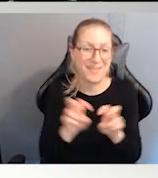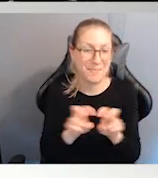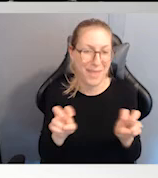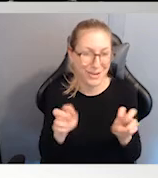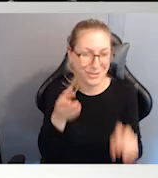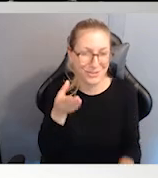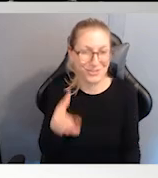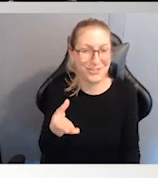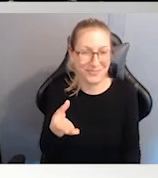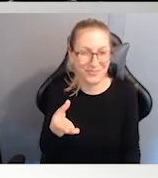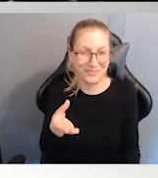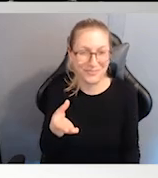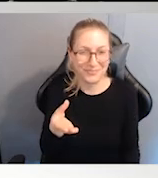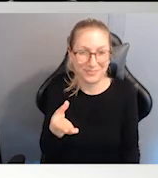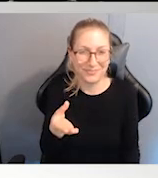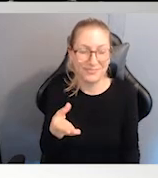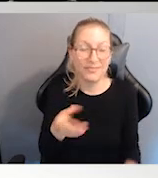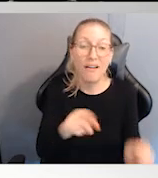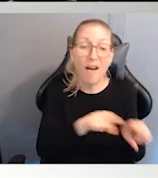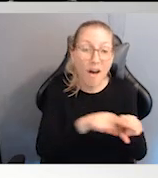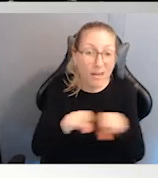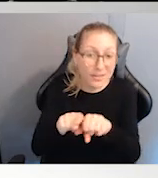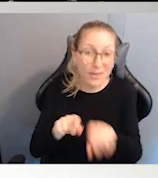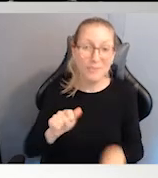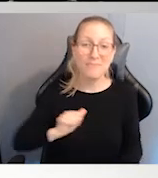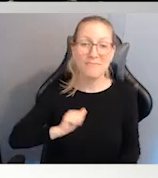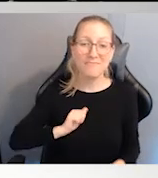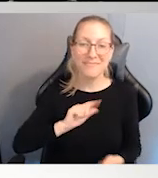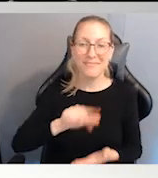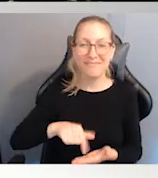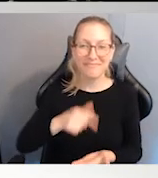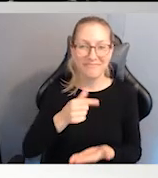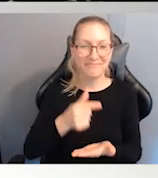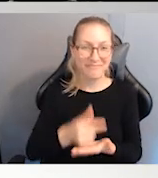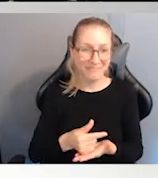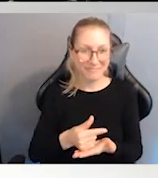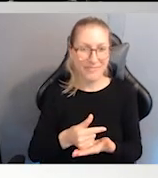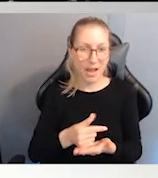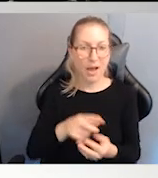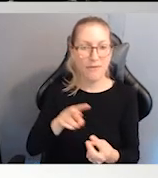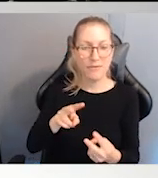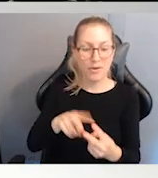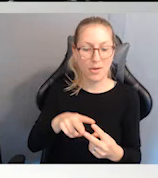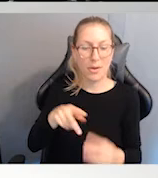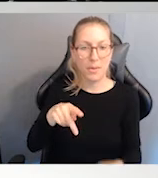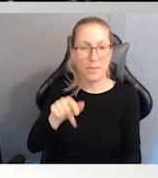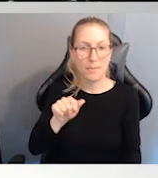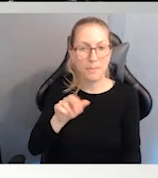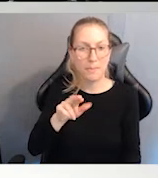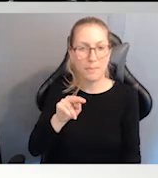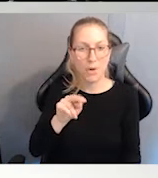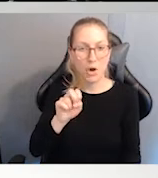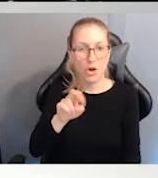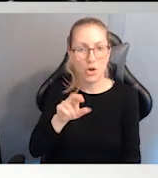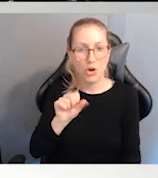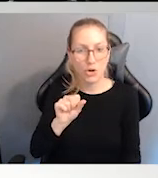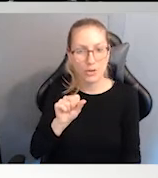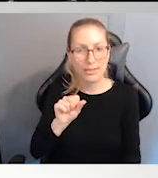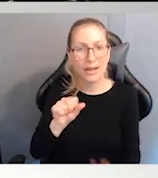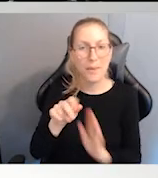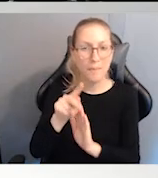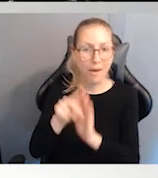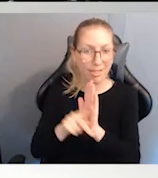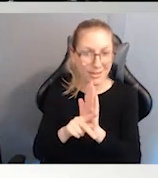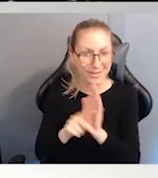And I'm also a graduate of Partners in Policy with Aaron Heights, and